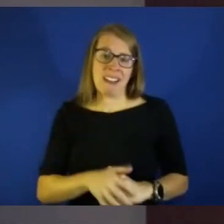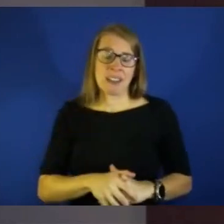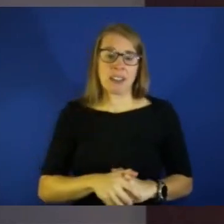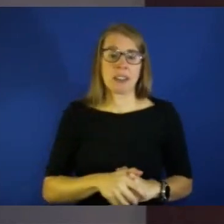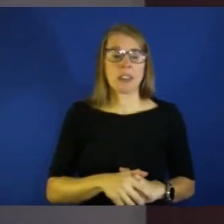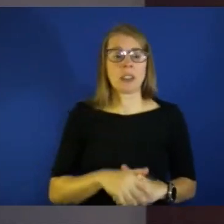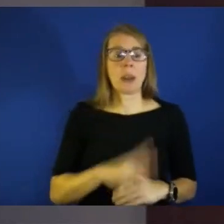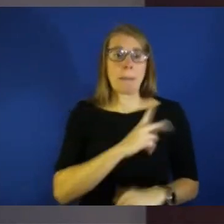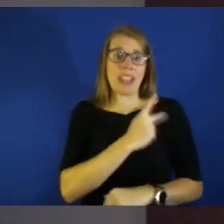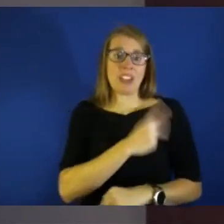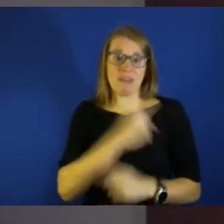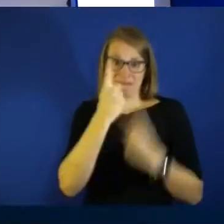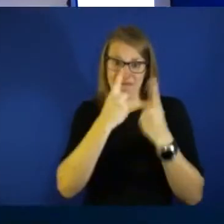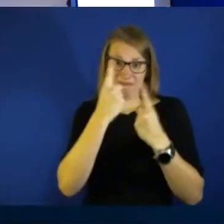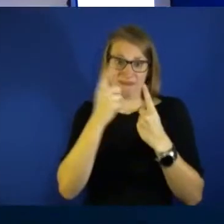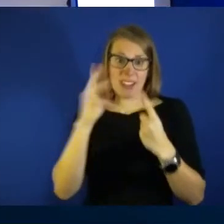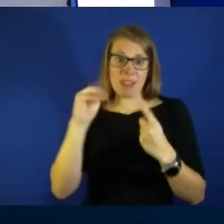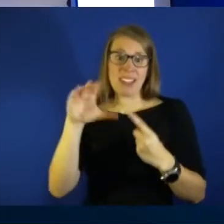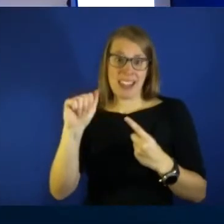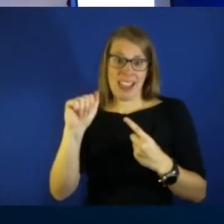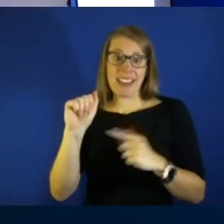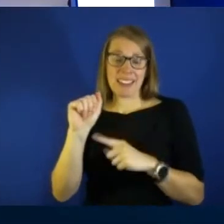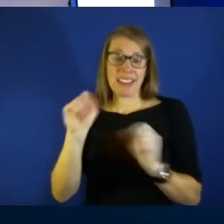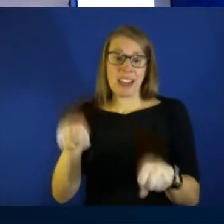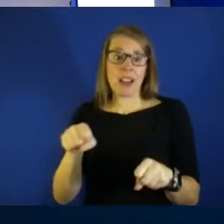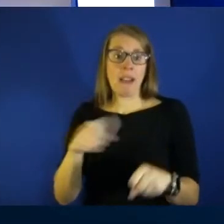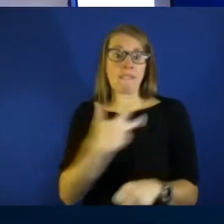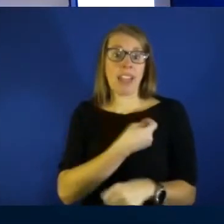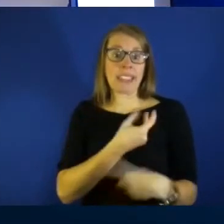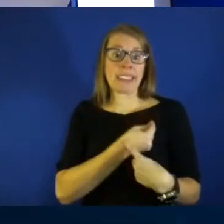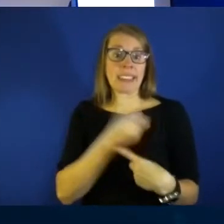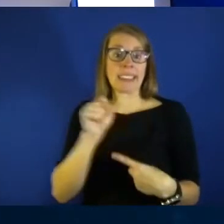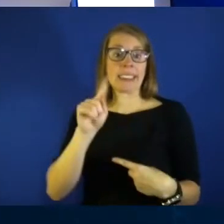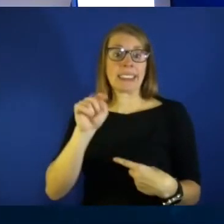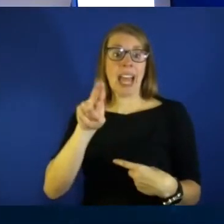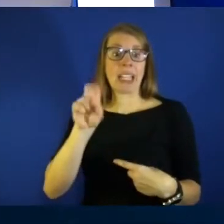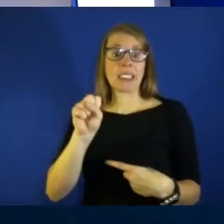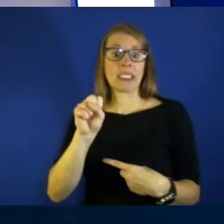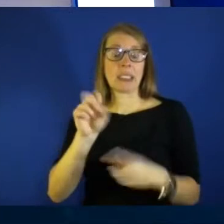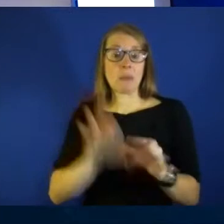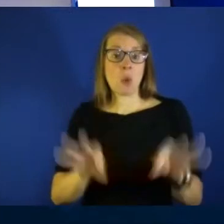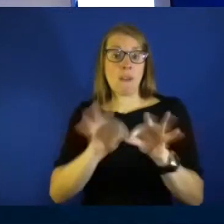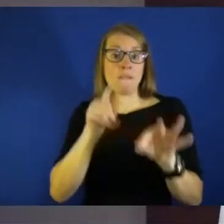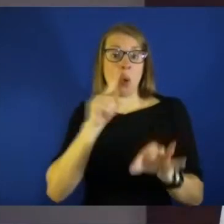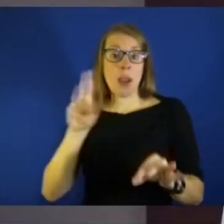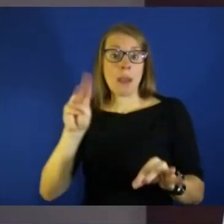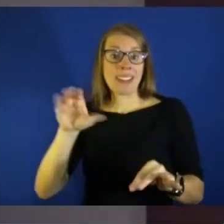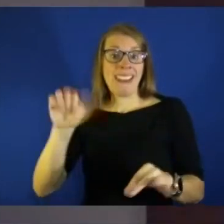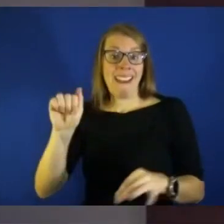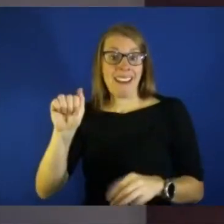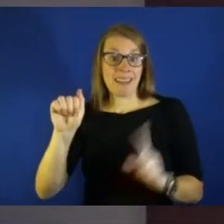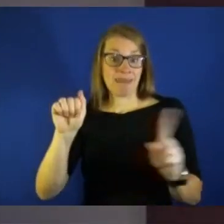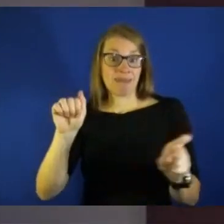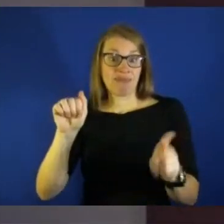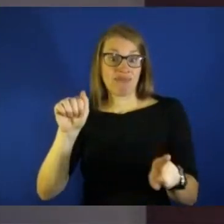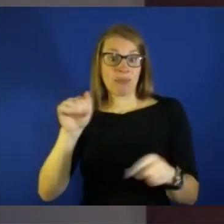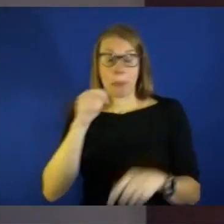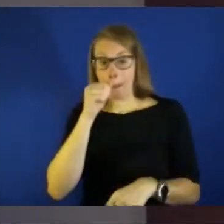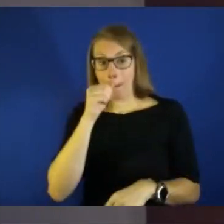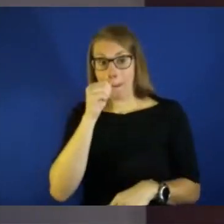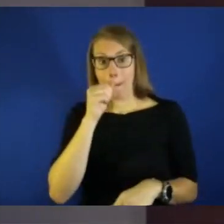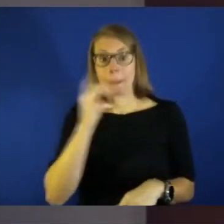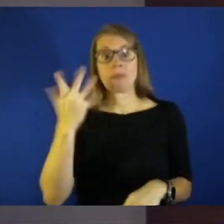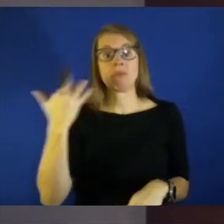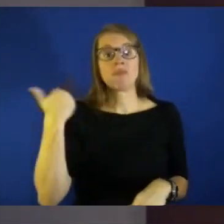monoclonal antibody infusion. And he's vaccinated. Is vaccine status important in monoclonal antibodies? Yeah, so we used to, there